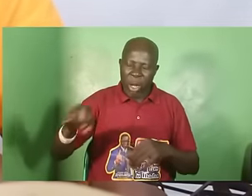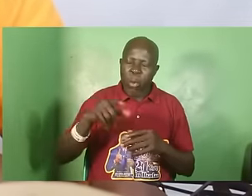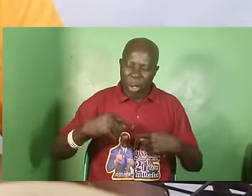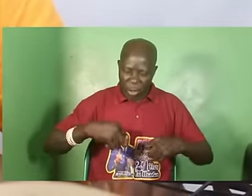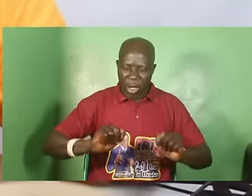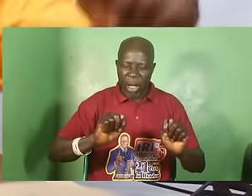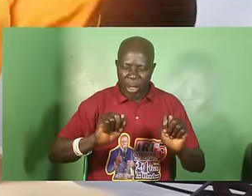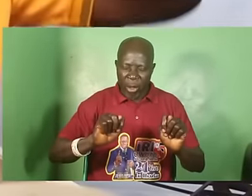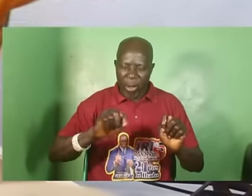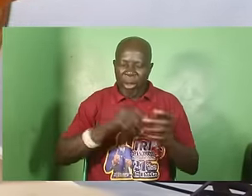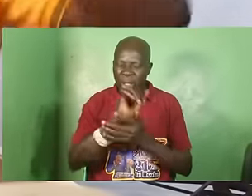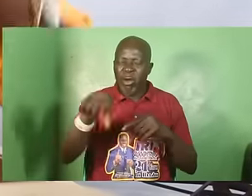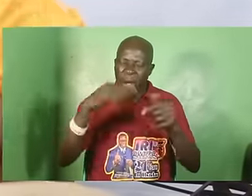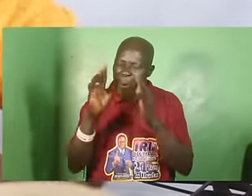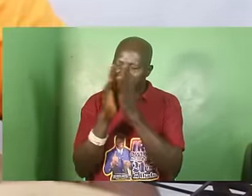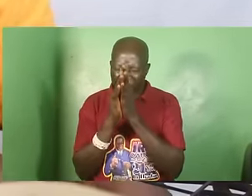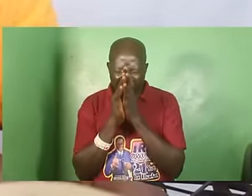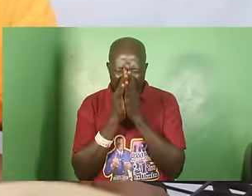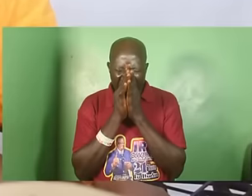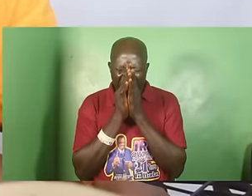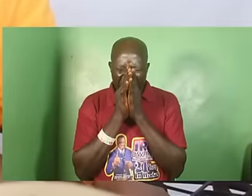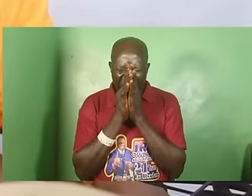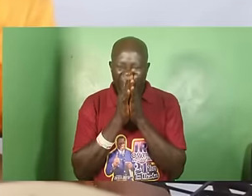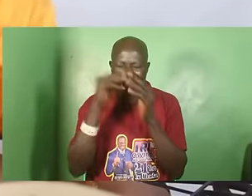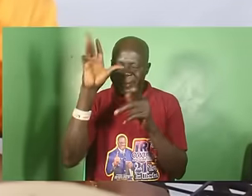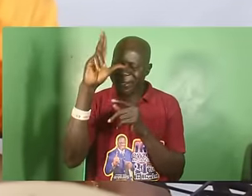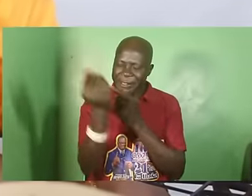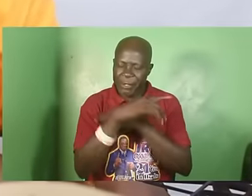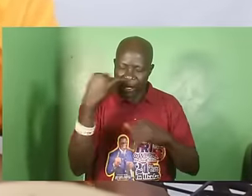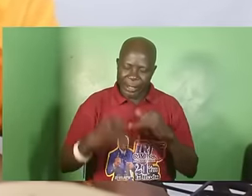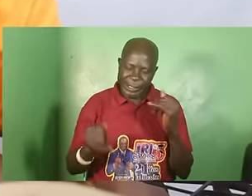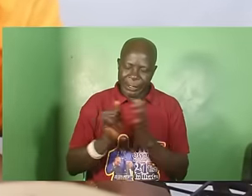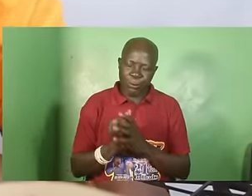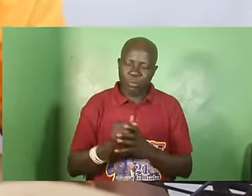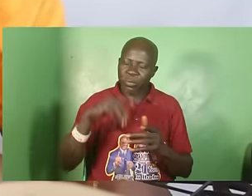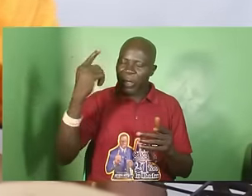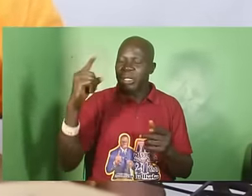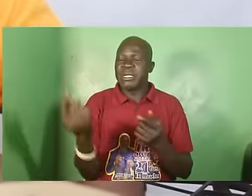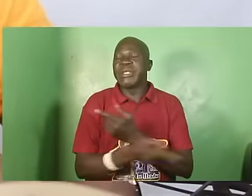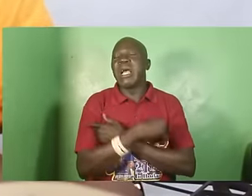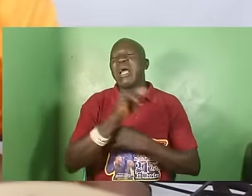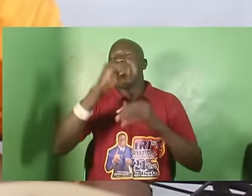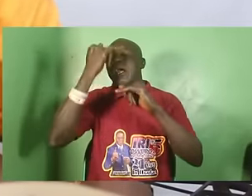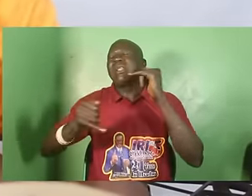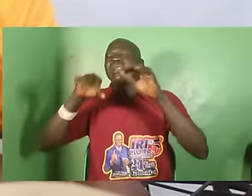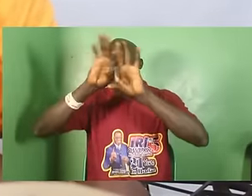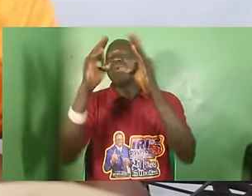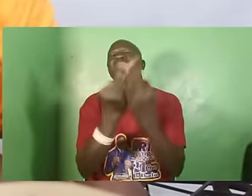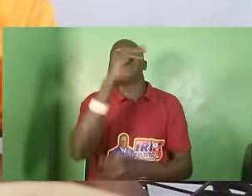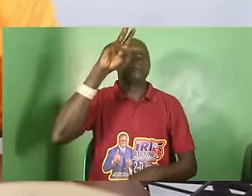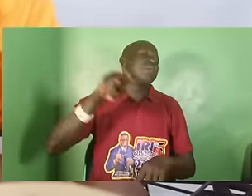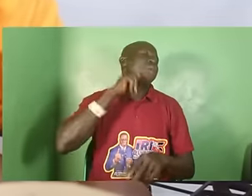boy tried. He prayed the prayer. And the day ended. He ended the prayer in